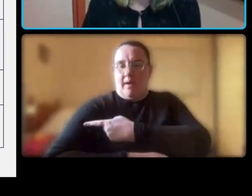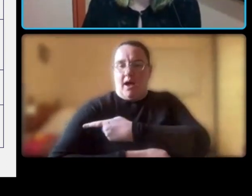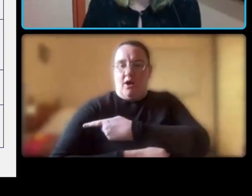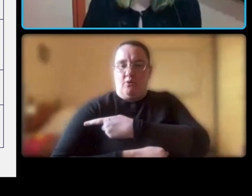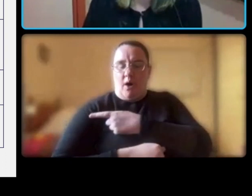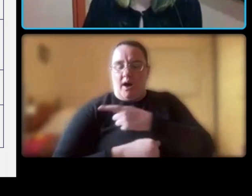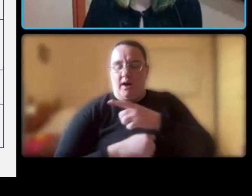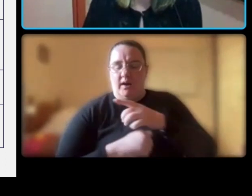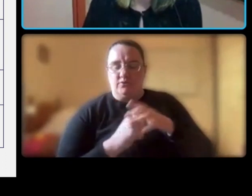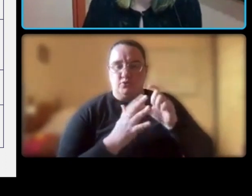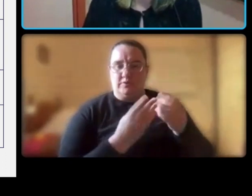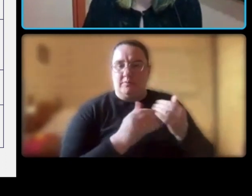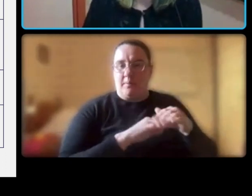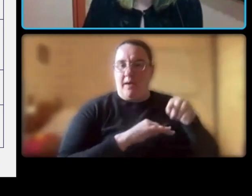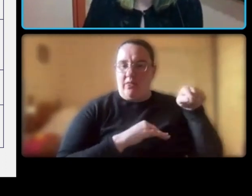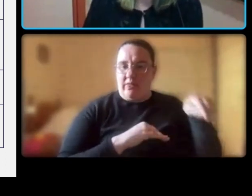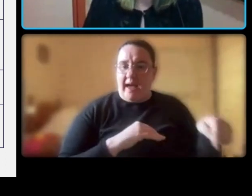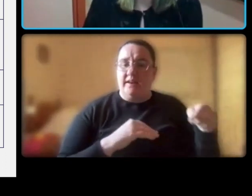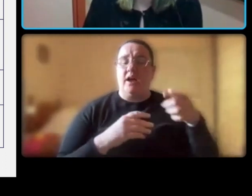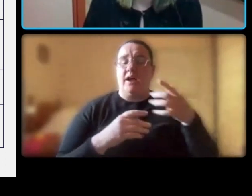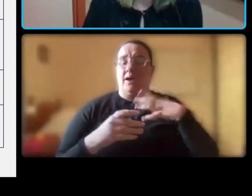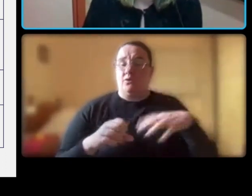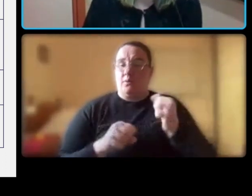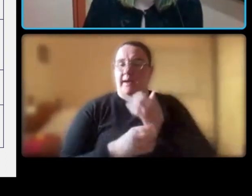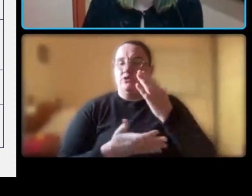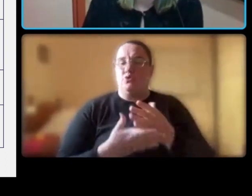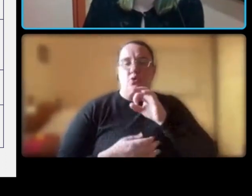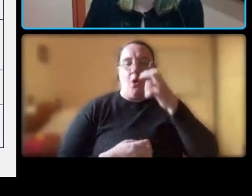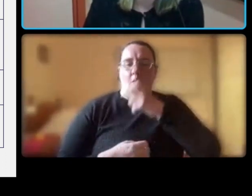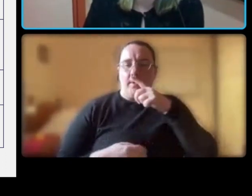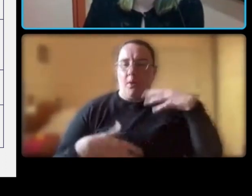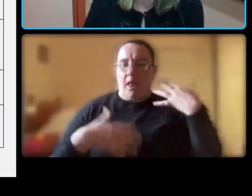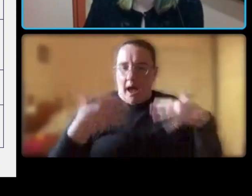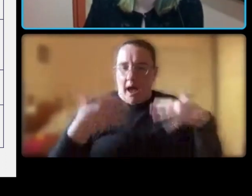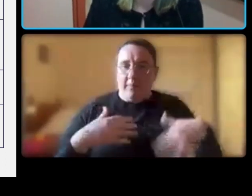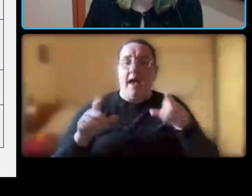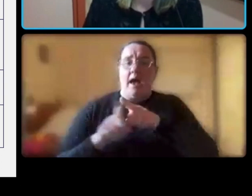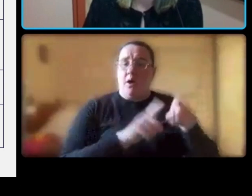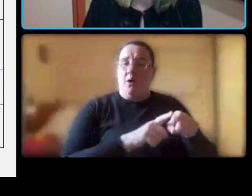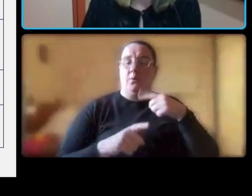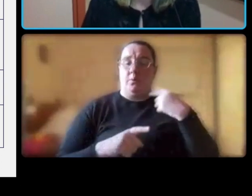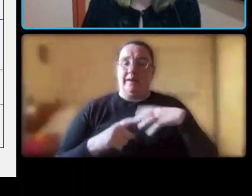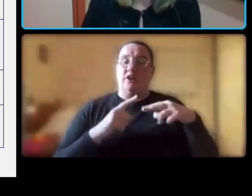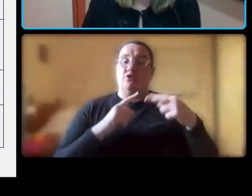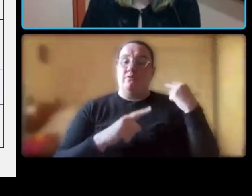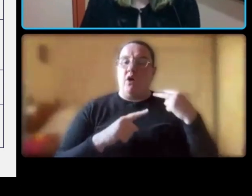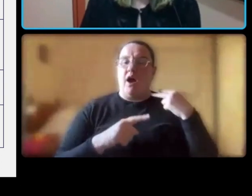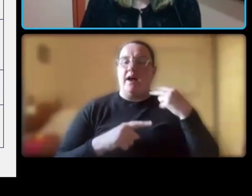situations deteriorate and older people are harmed. And importantly, also revised complaints